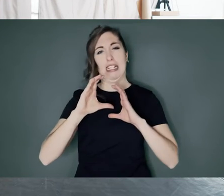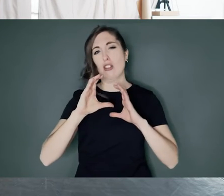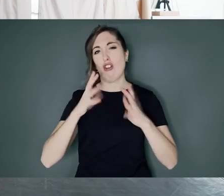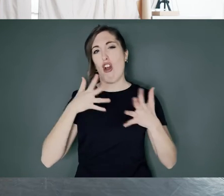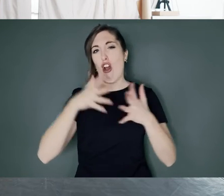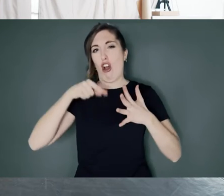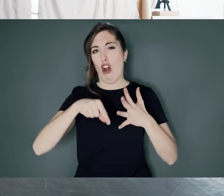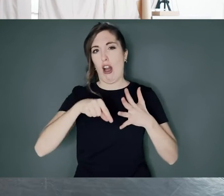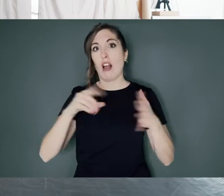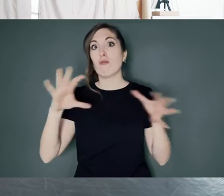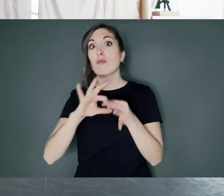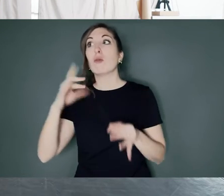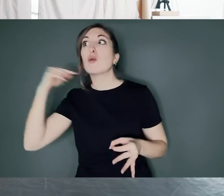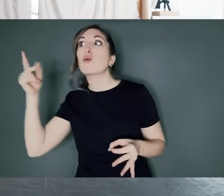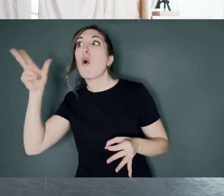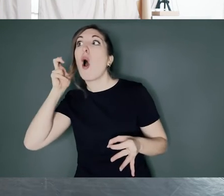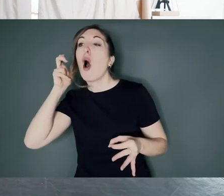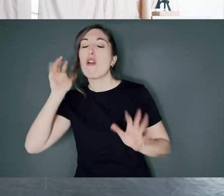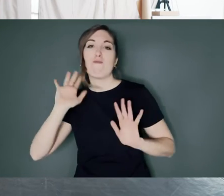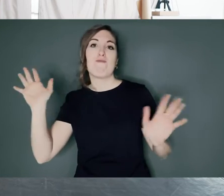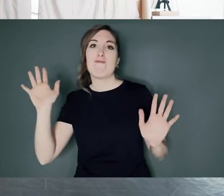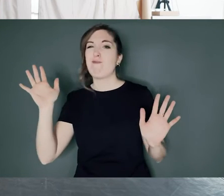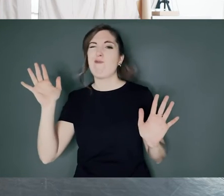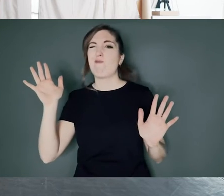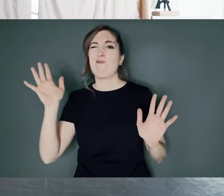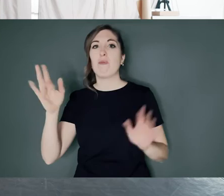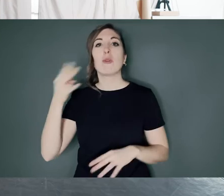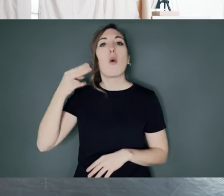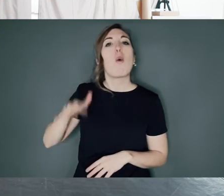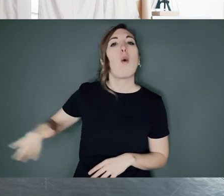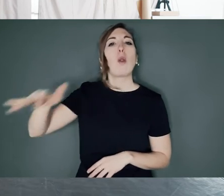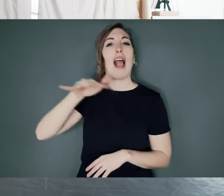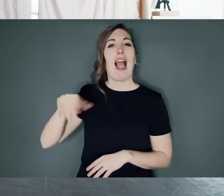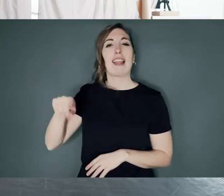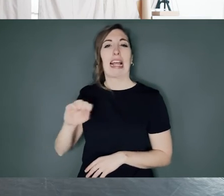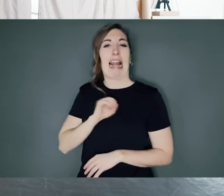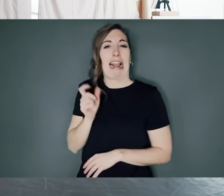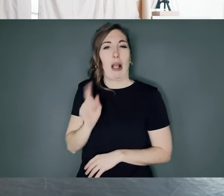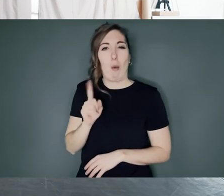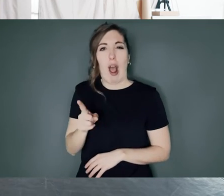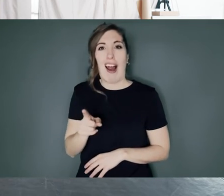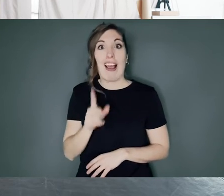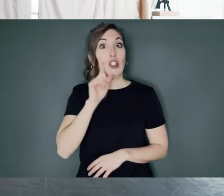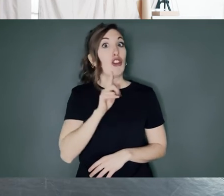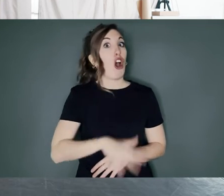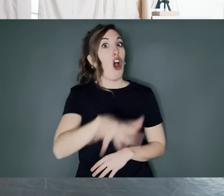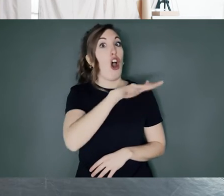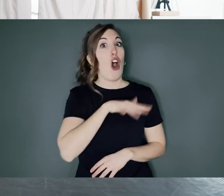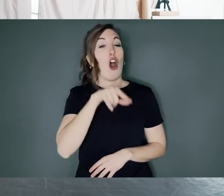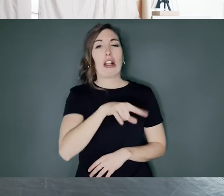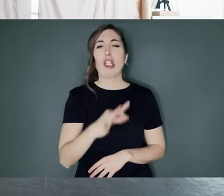communication, and it's not just about sound. I think a lot of hearing people's views of